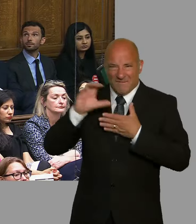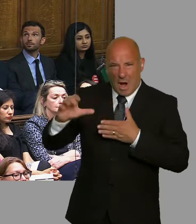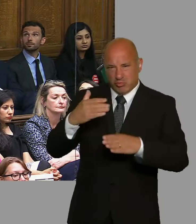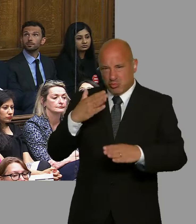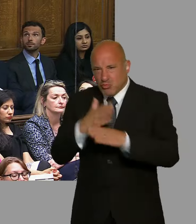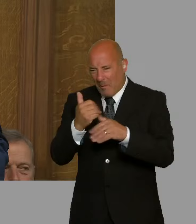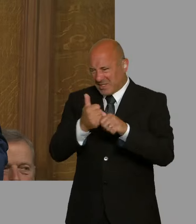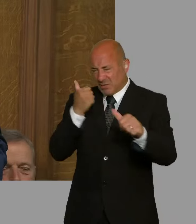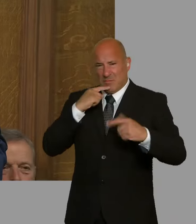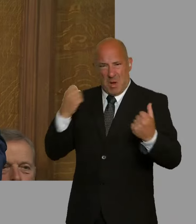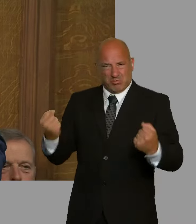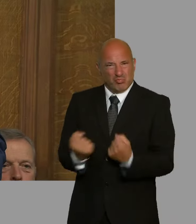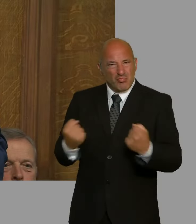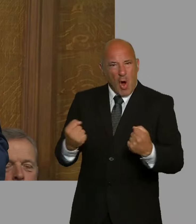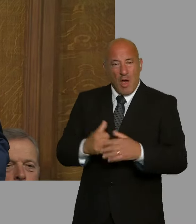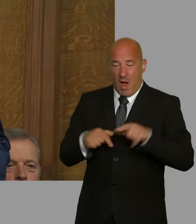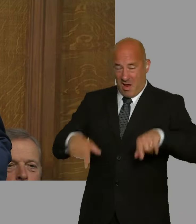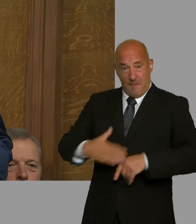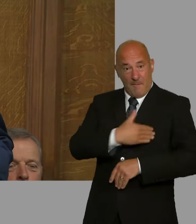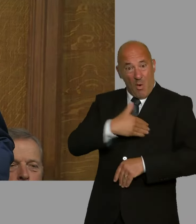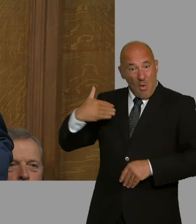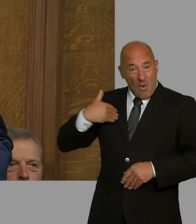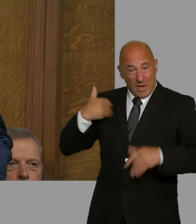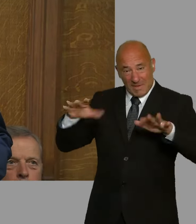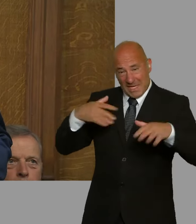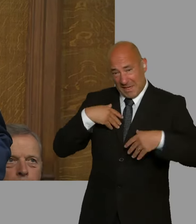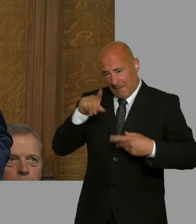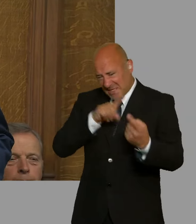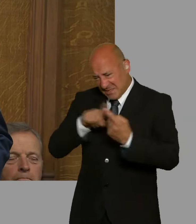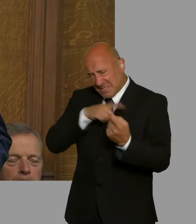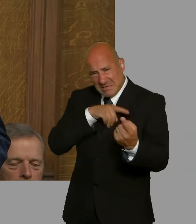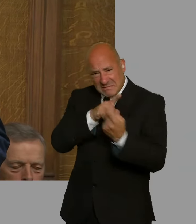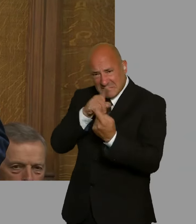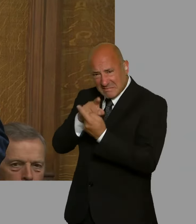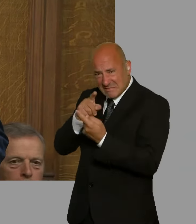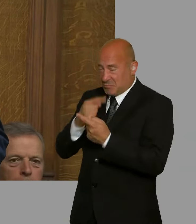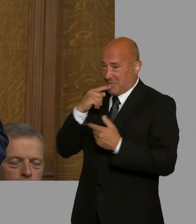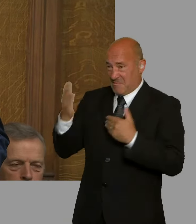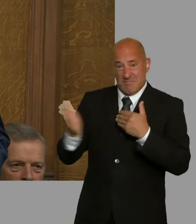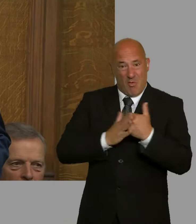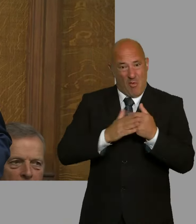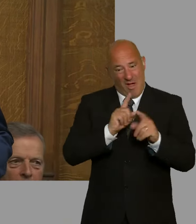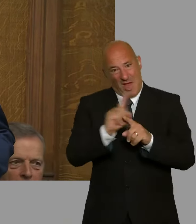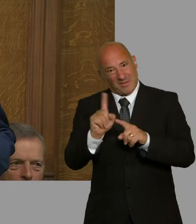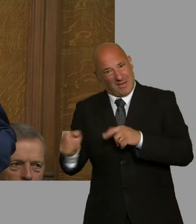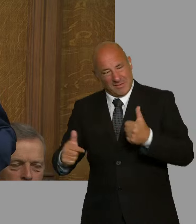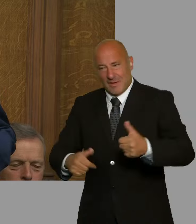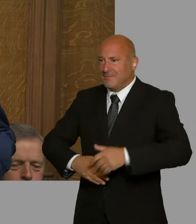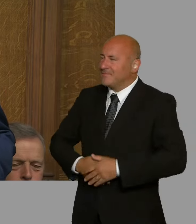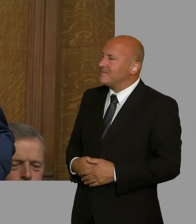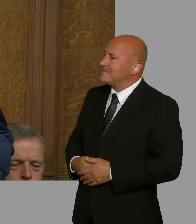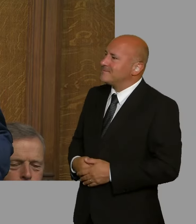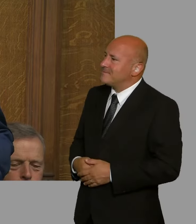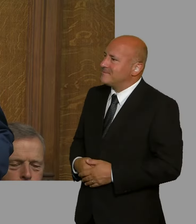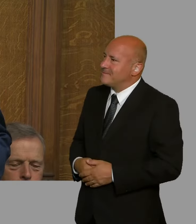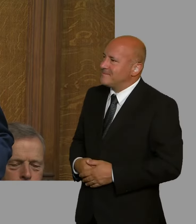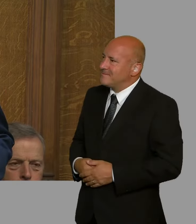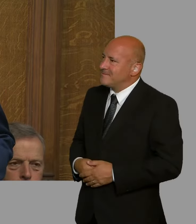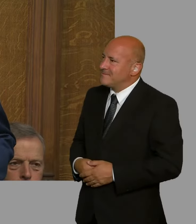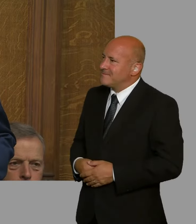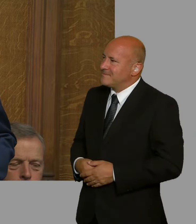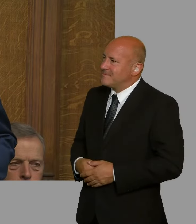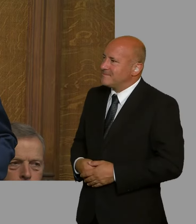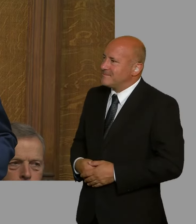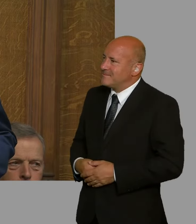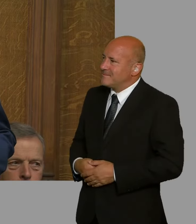2012 when the world's greatest athletes came to London to compete in the Olympics and the Paralympics. It showcased Britain